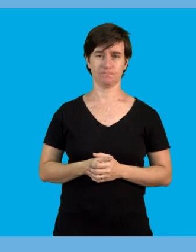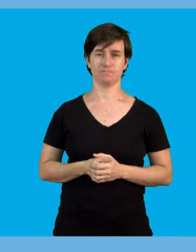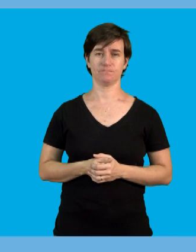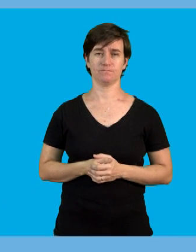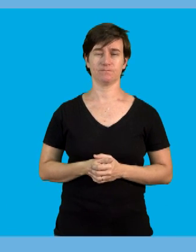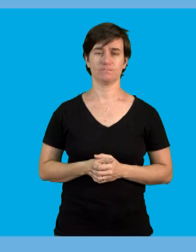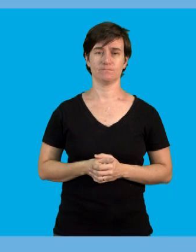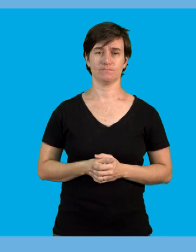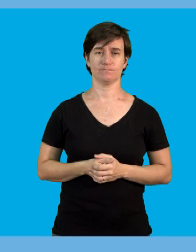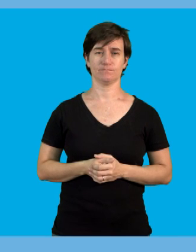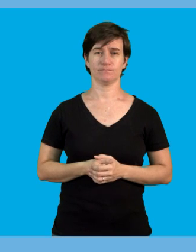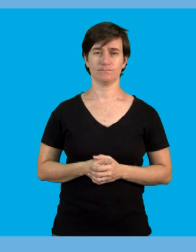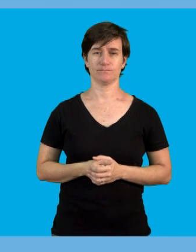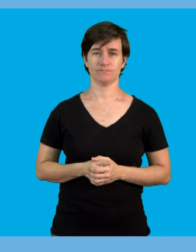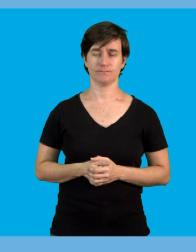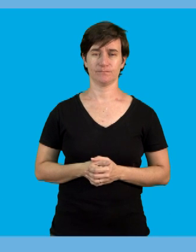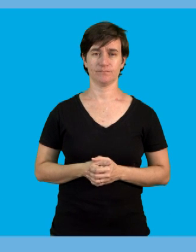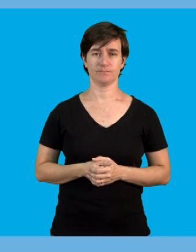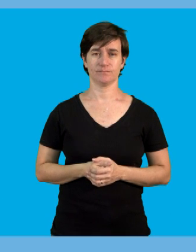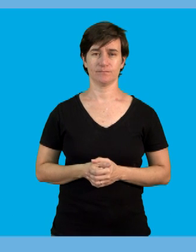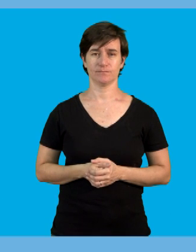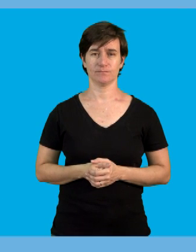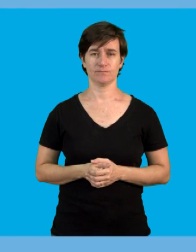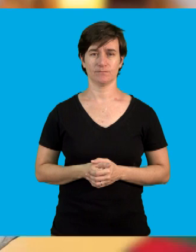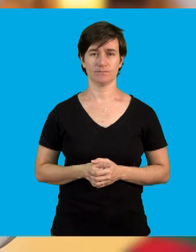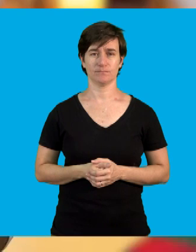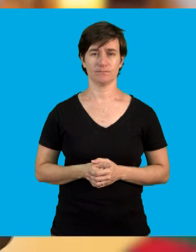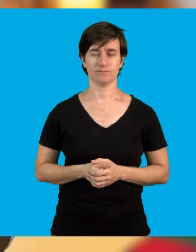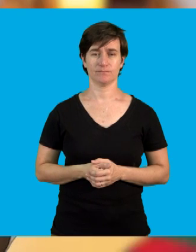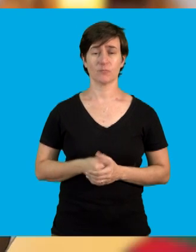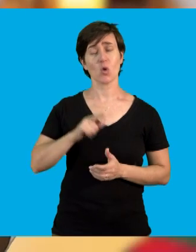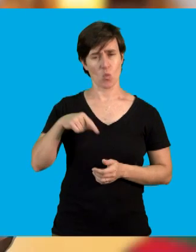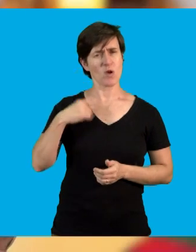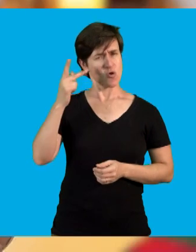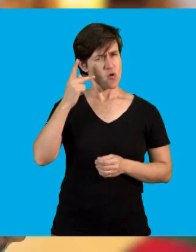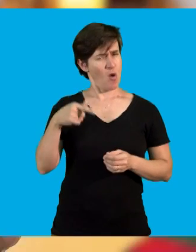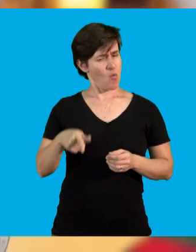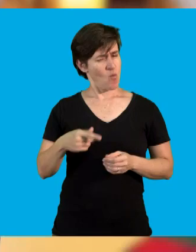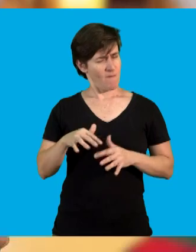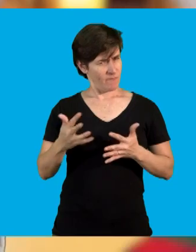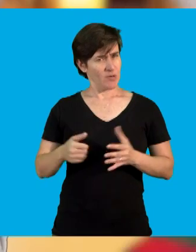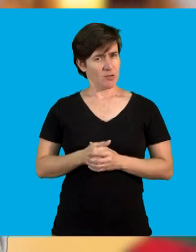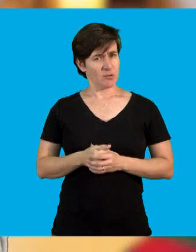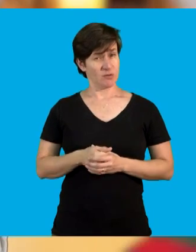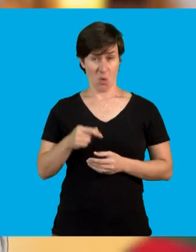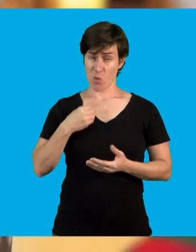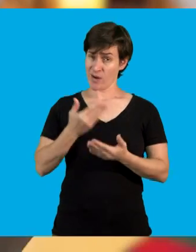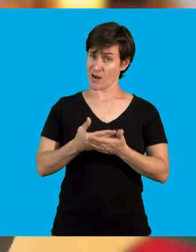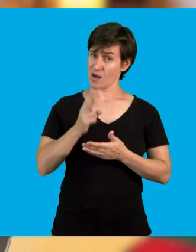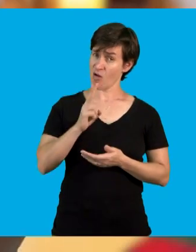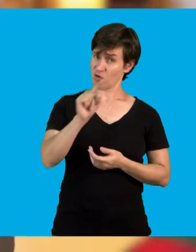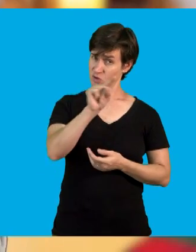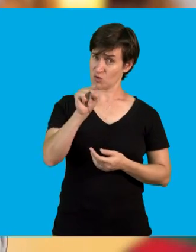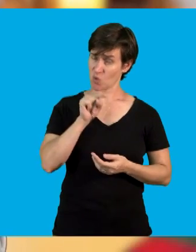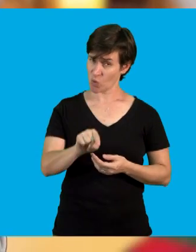to the earth leakage system of the house and into the ground. So with these things that we know, are we then going to be able to answer